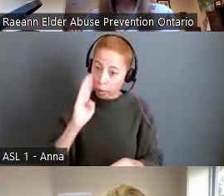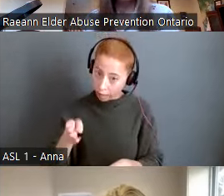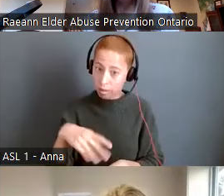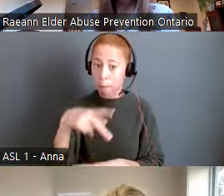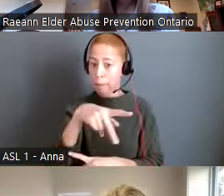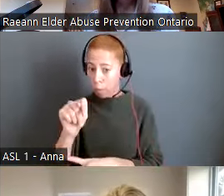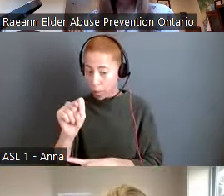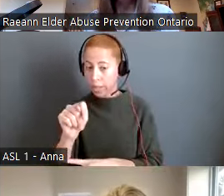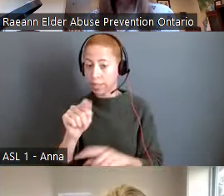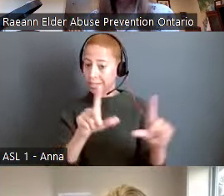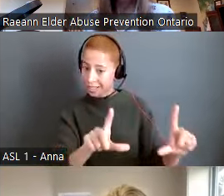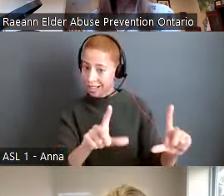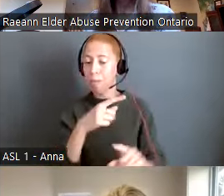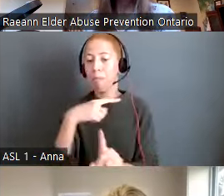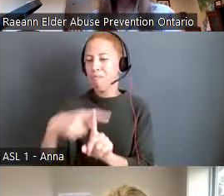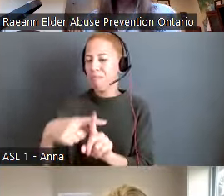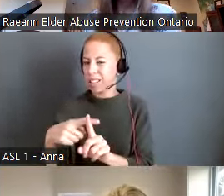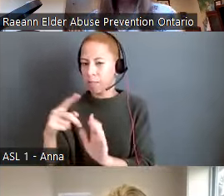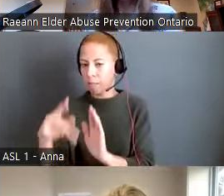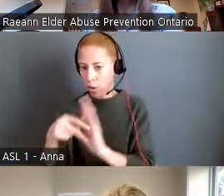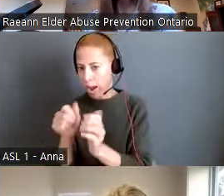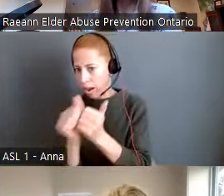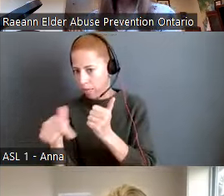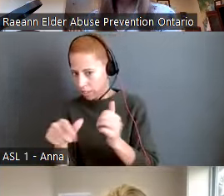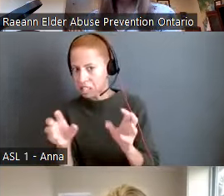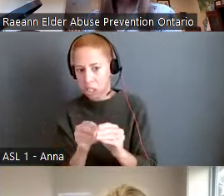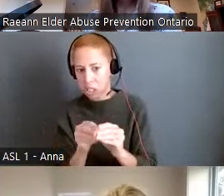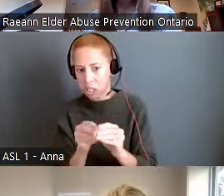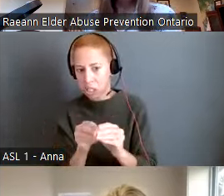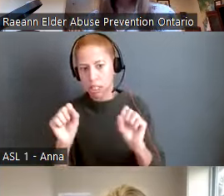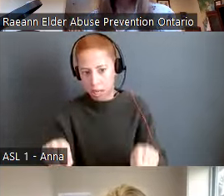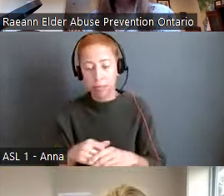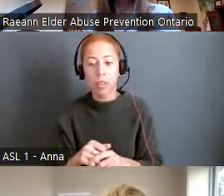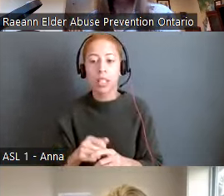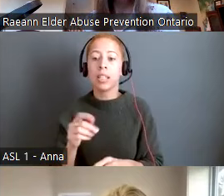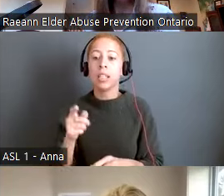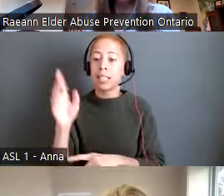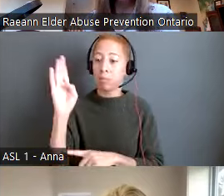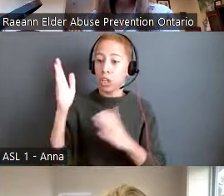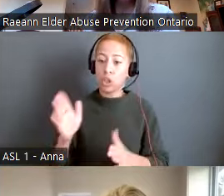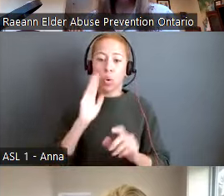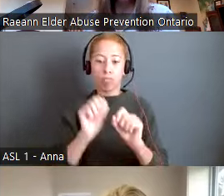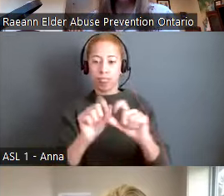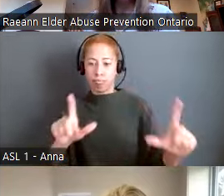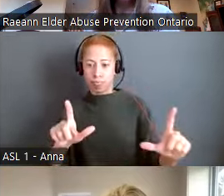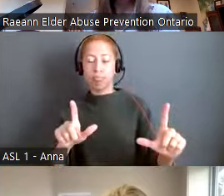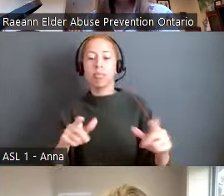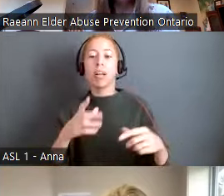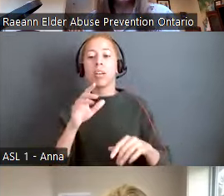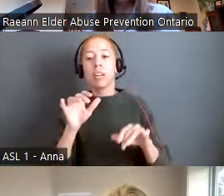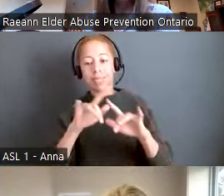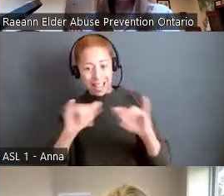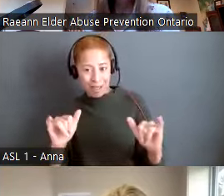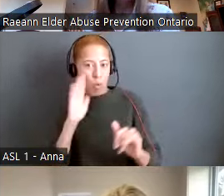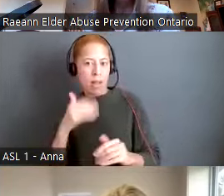the recording after the session. Our speakers will be visible during the time that they're speaking, as well as our ASL interpreters on